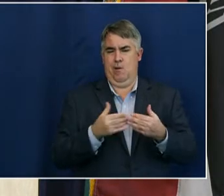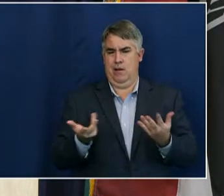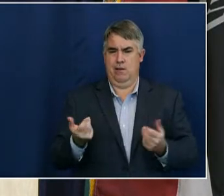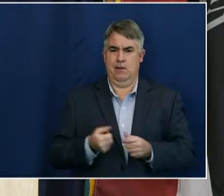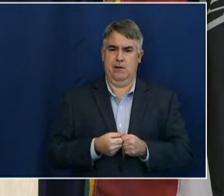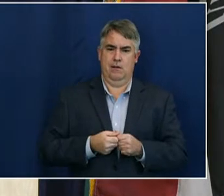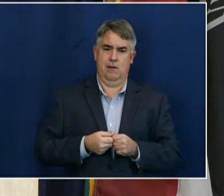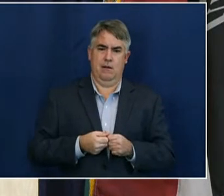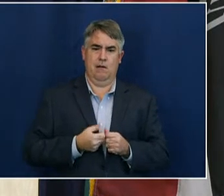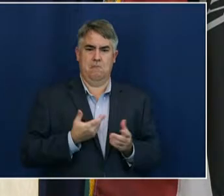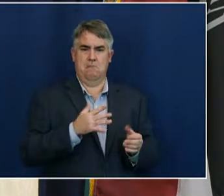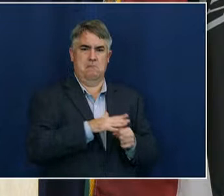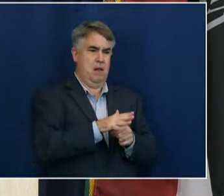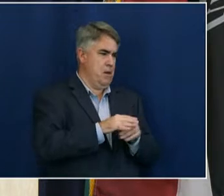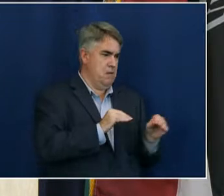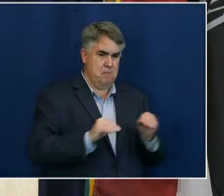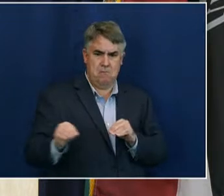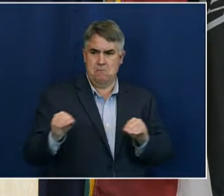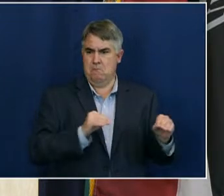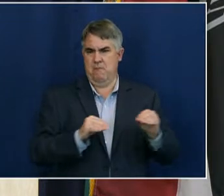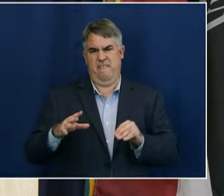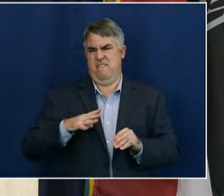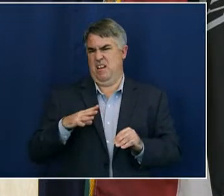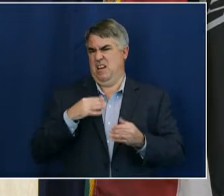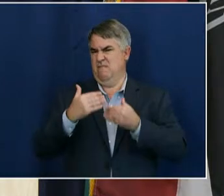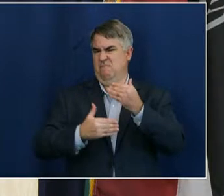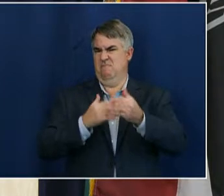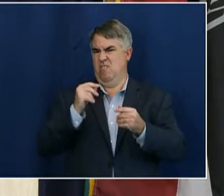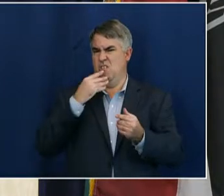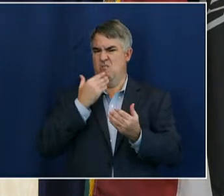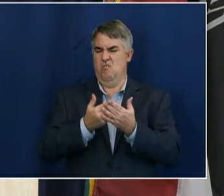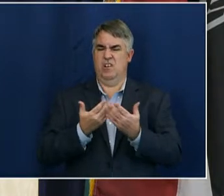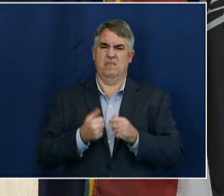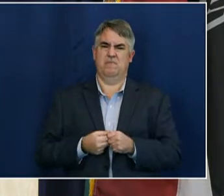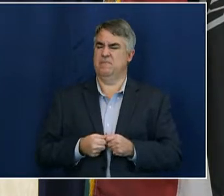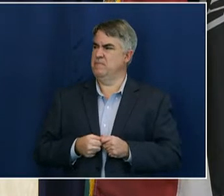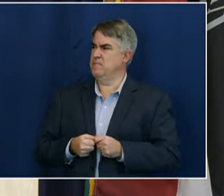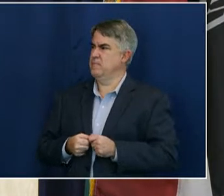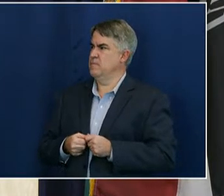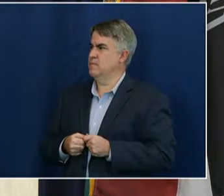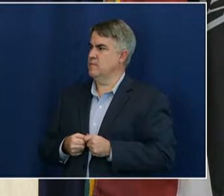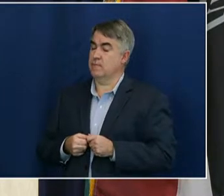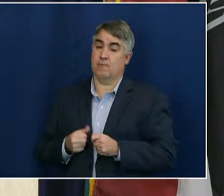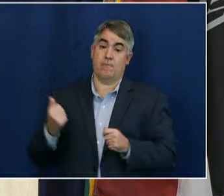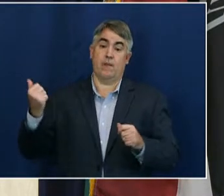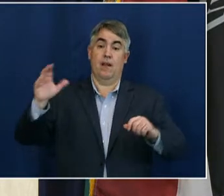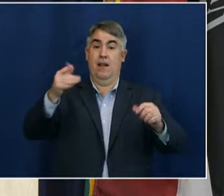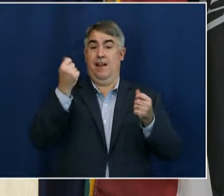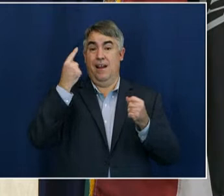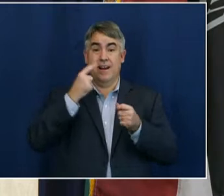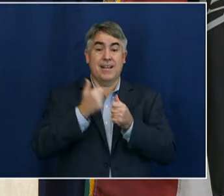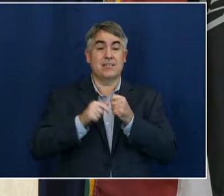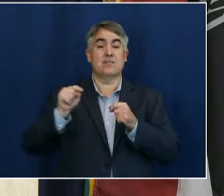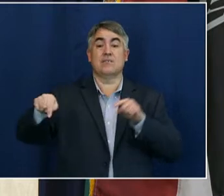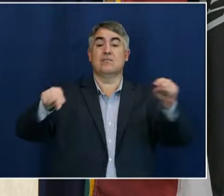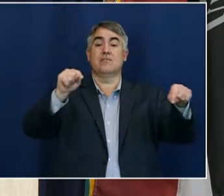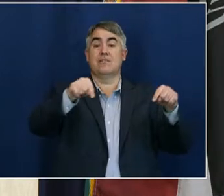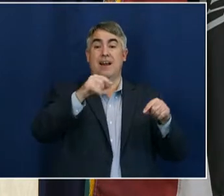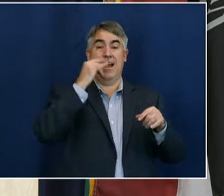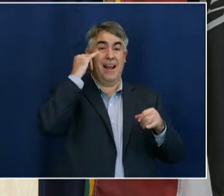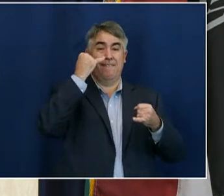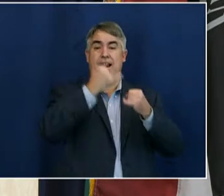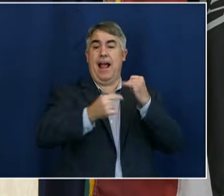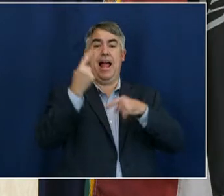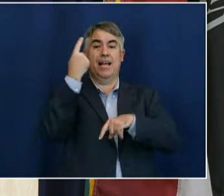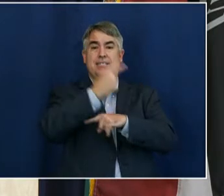dosages and being able to store those vaccines. And all the sites also have in place protocols where if they have a handful at the end of the day, they